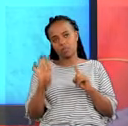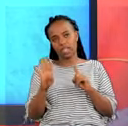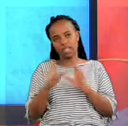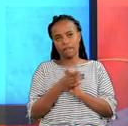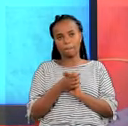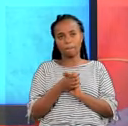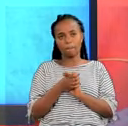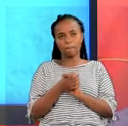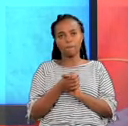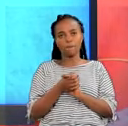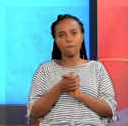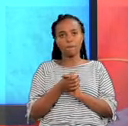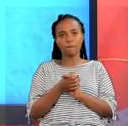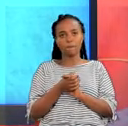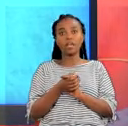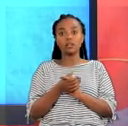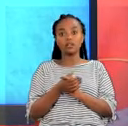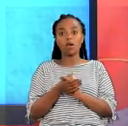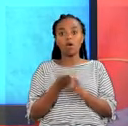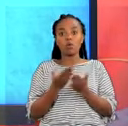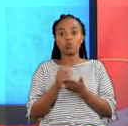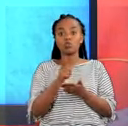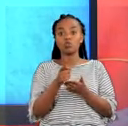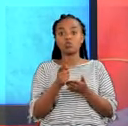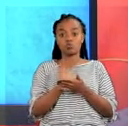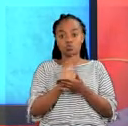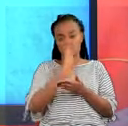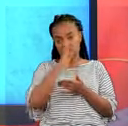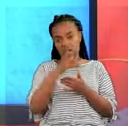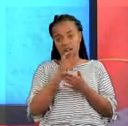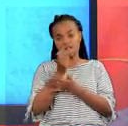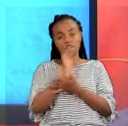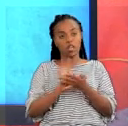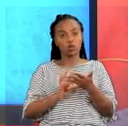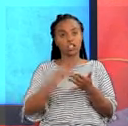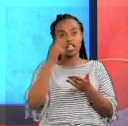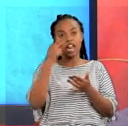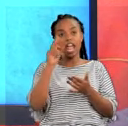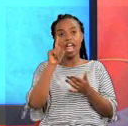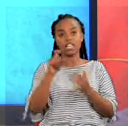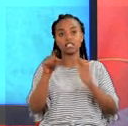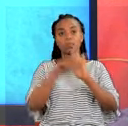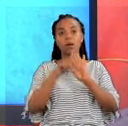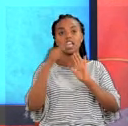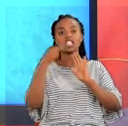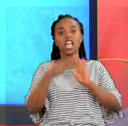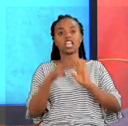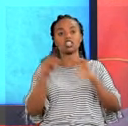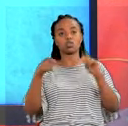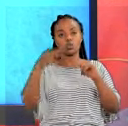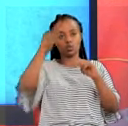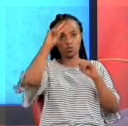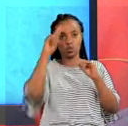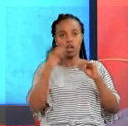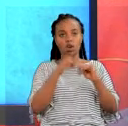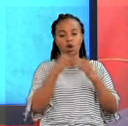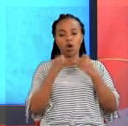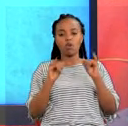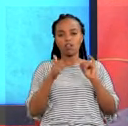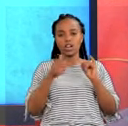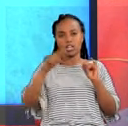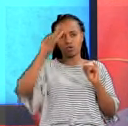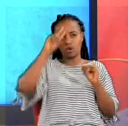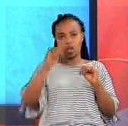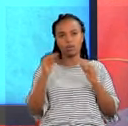you drive the equation, you will have this one, this x minus h the whole squared over a squared plus